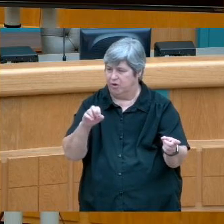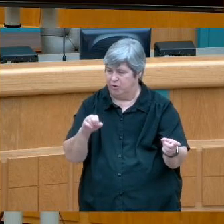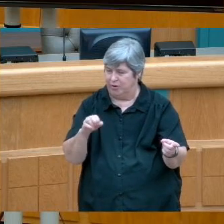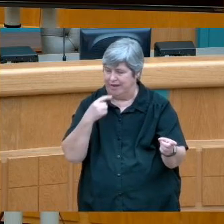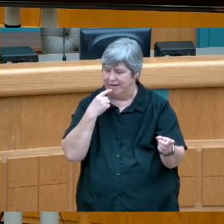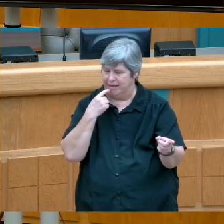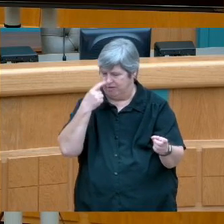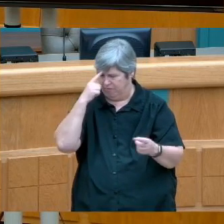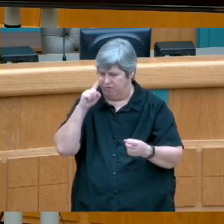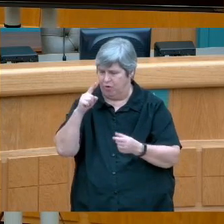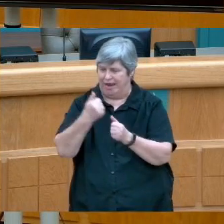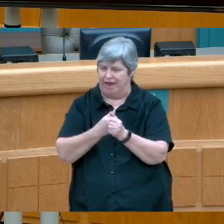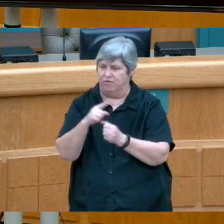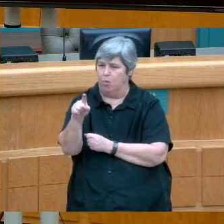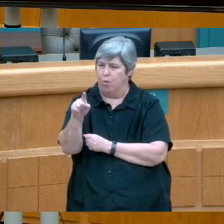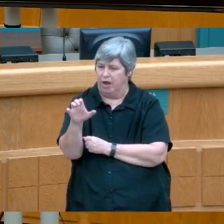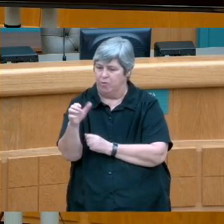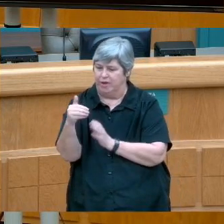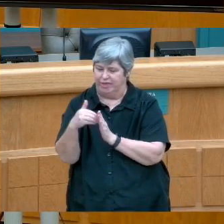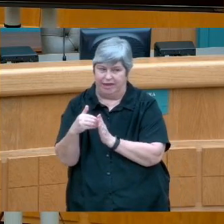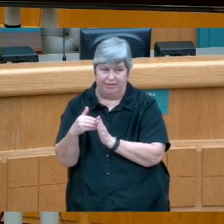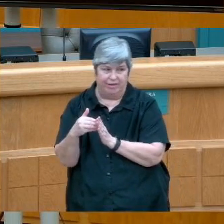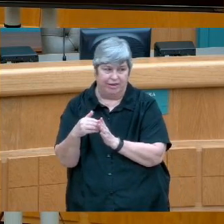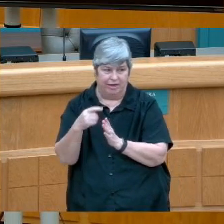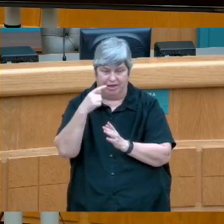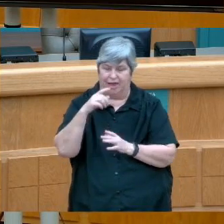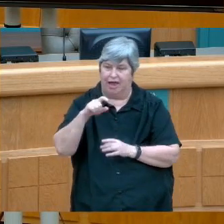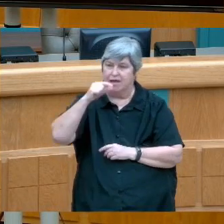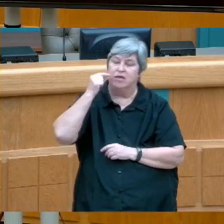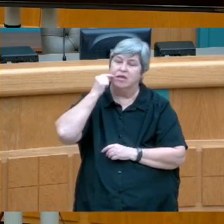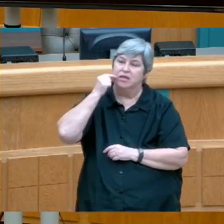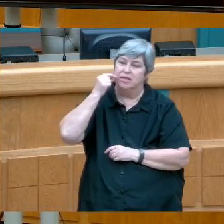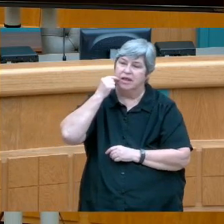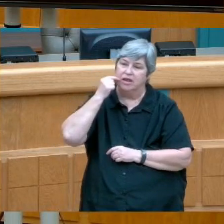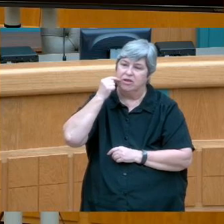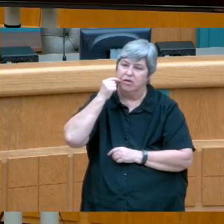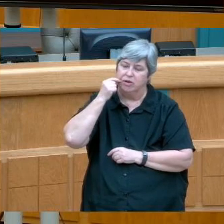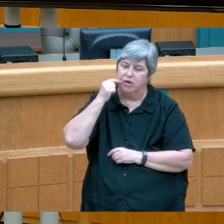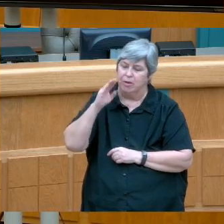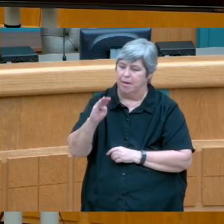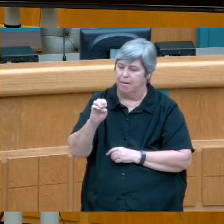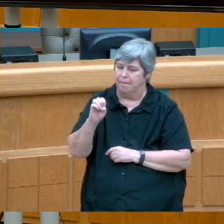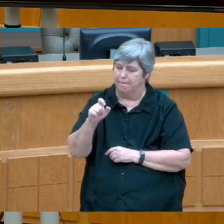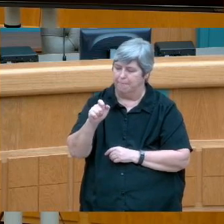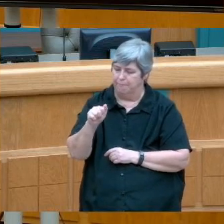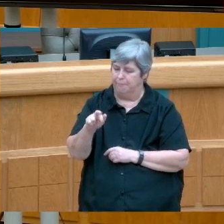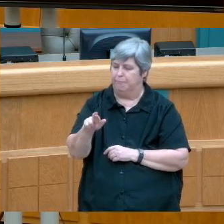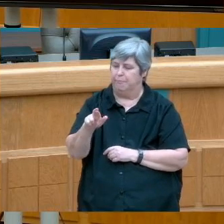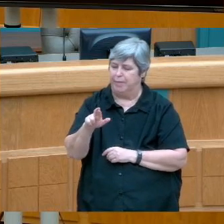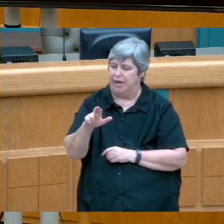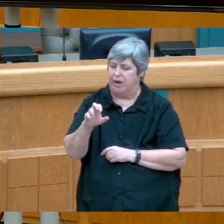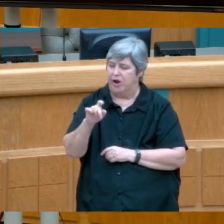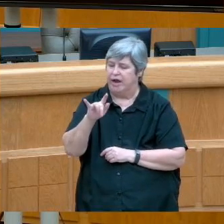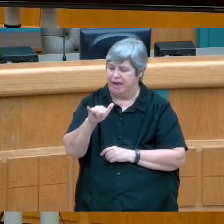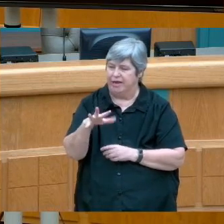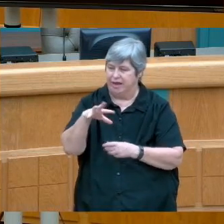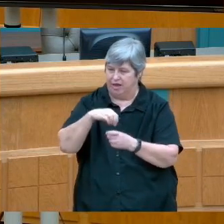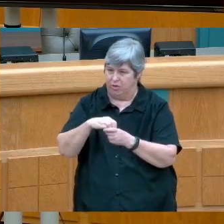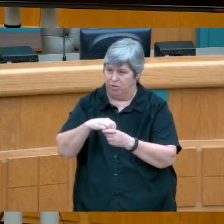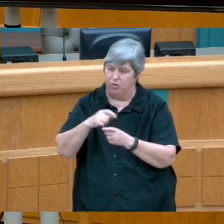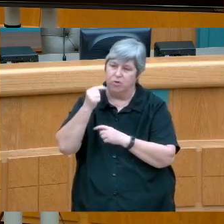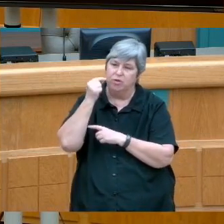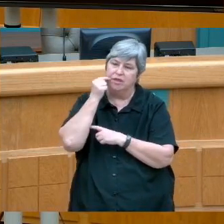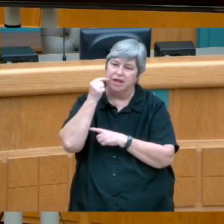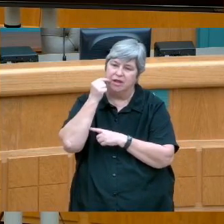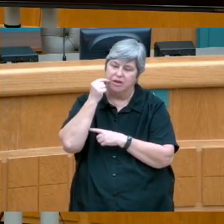Yes. Okay. And Bexar County, for those that don't know, is just 2 hours north of here. Yeah, so Bexar County includes the